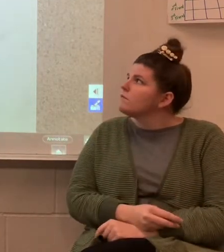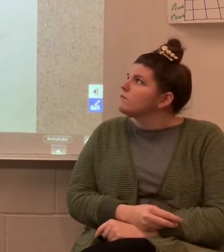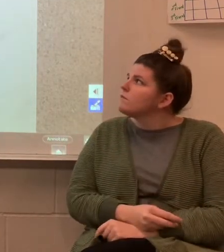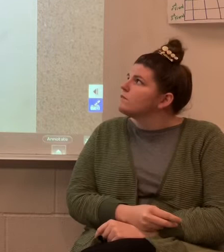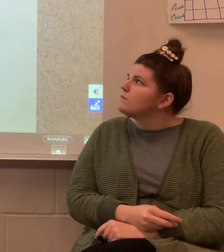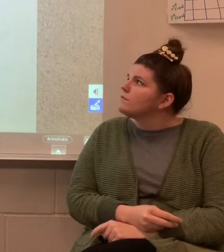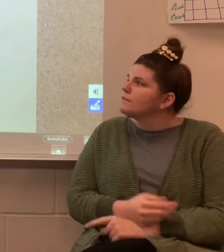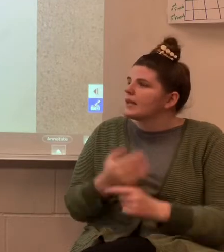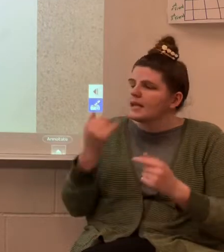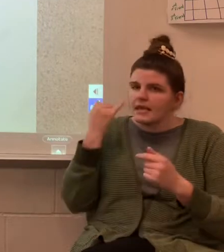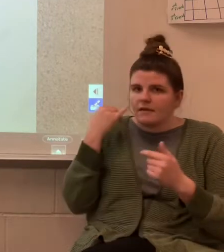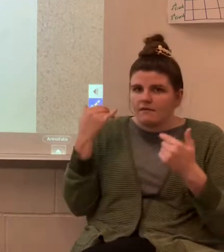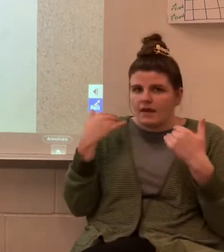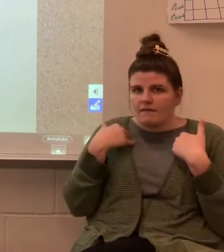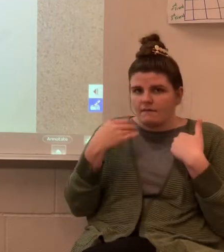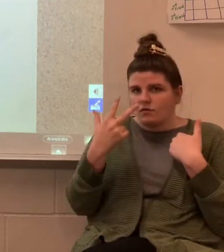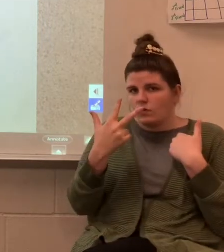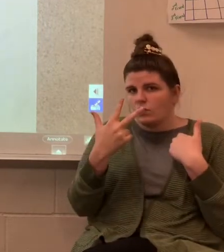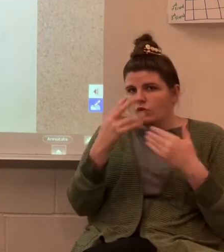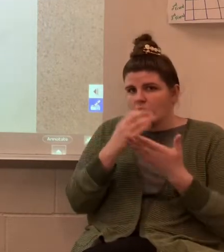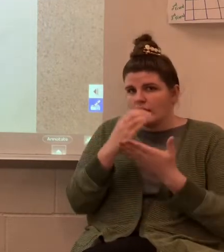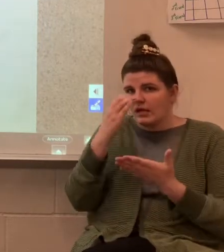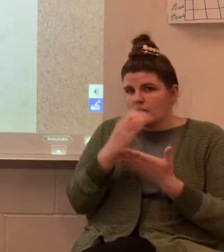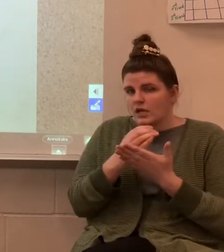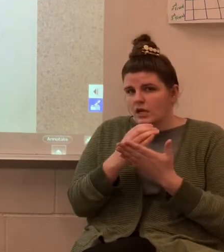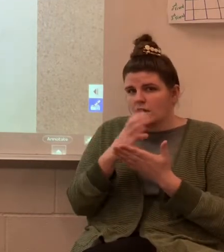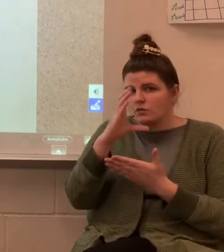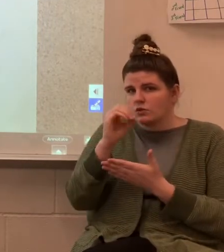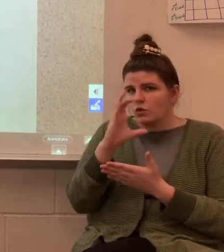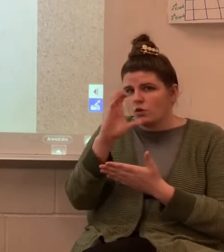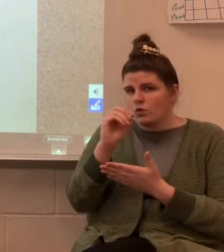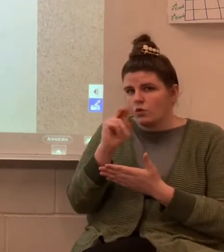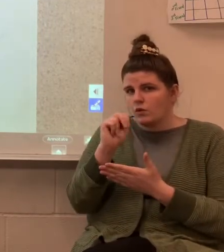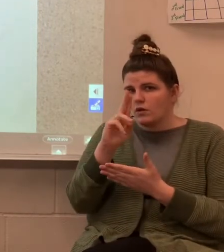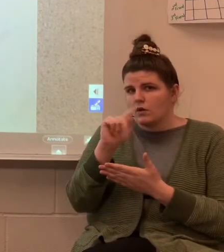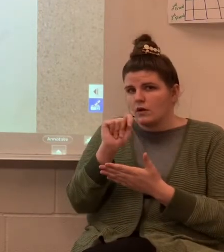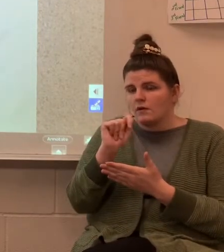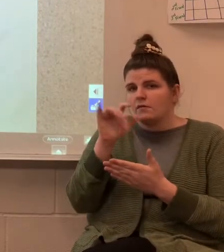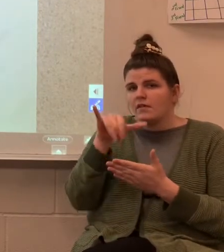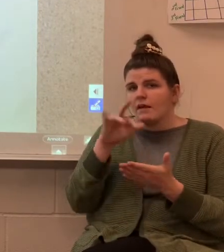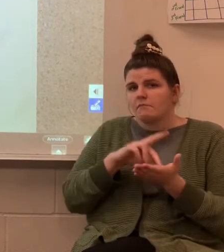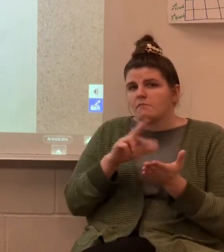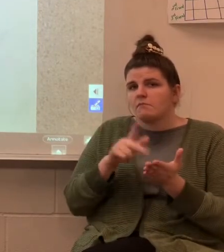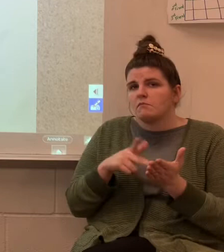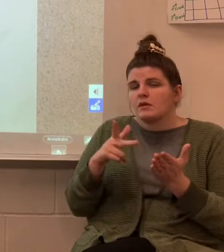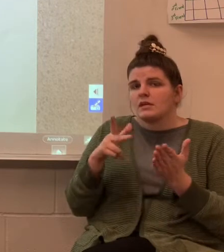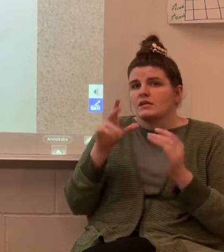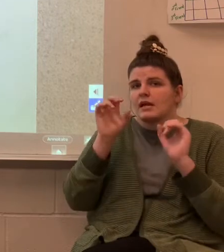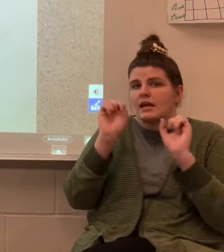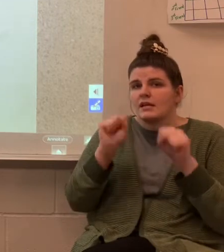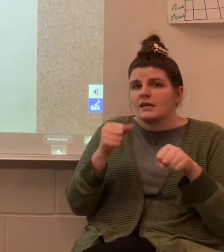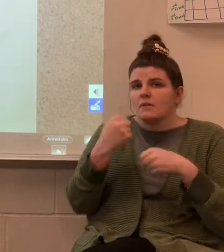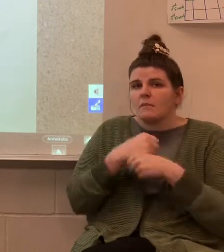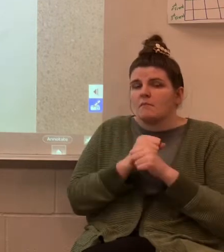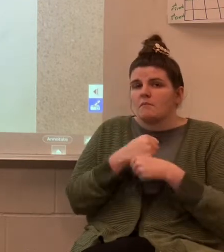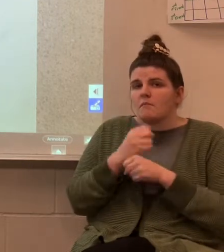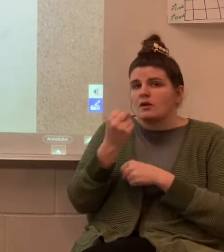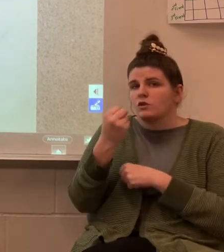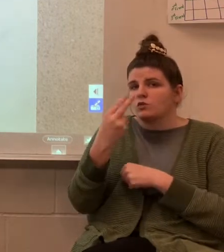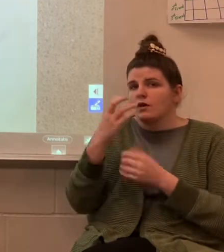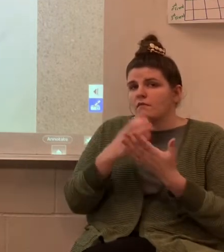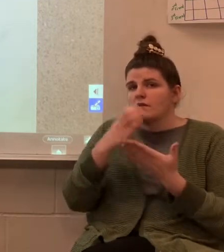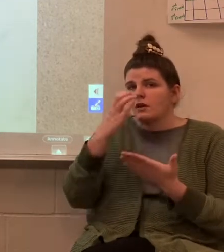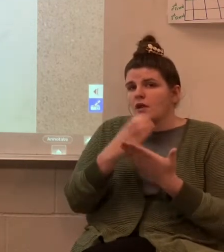So if I have 3 cups of coconut milk, that means that I have enough coconut milk to make 12 cups of curry